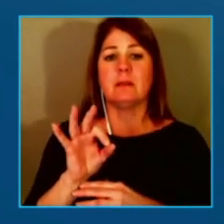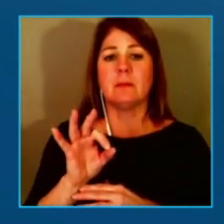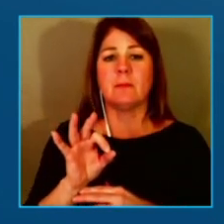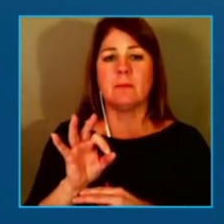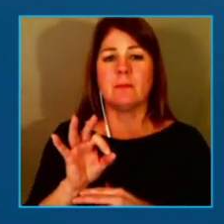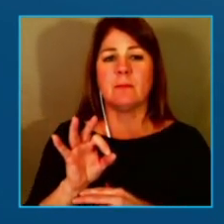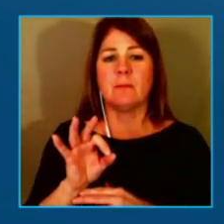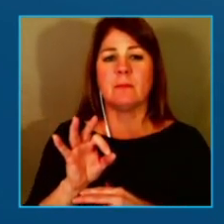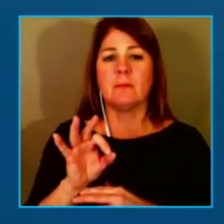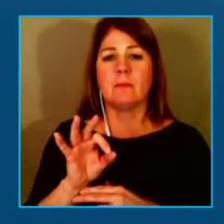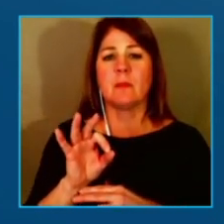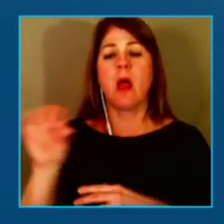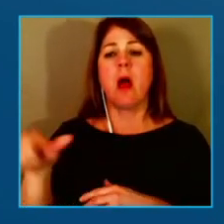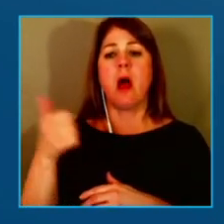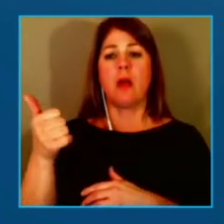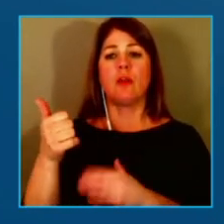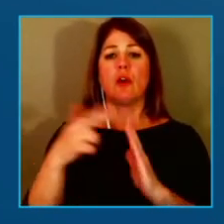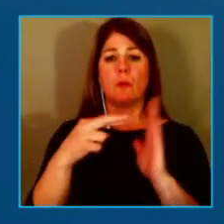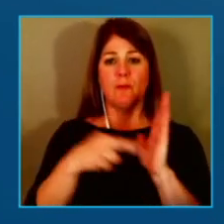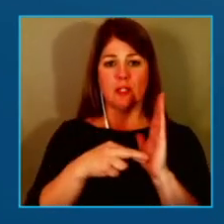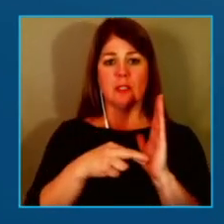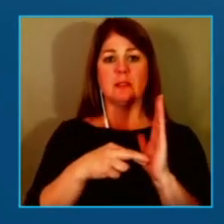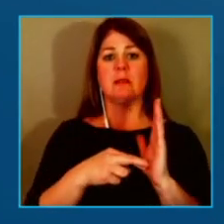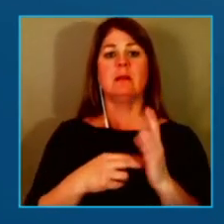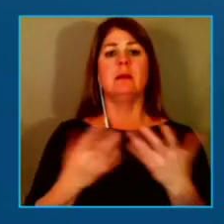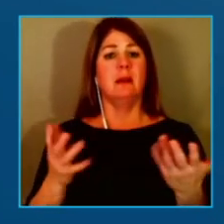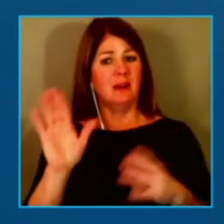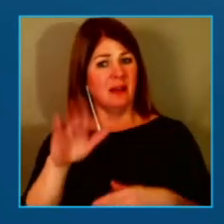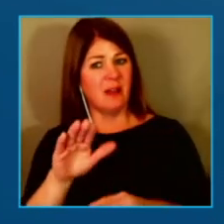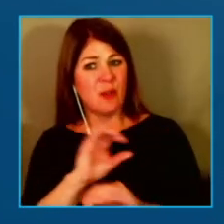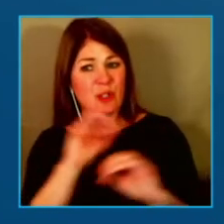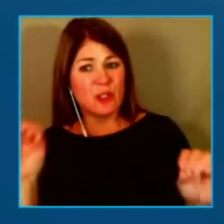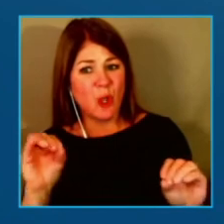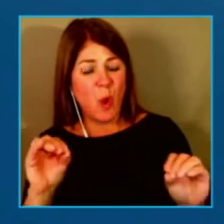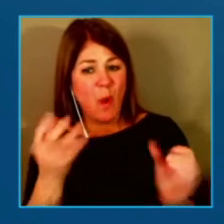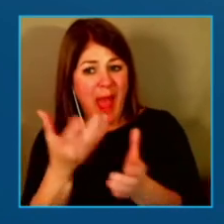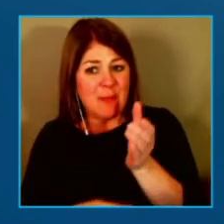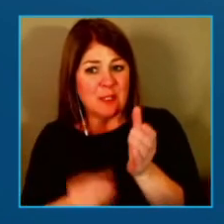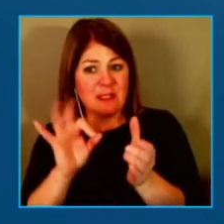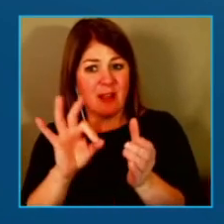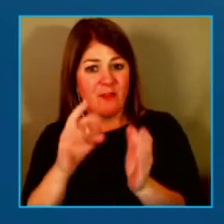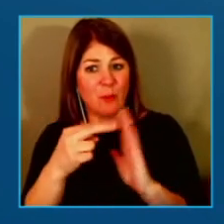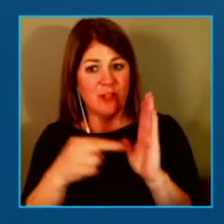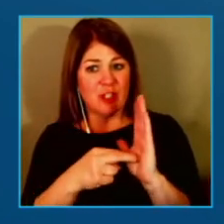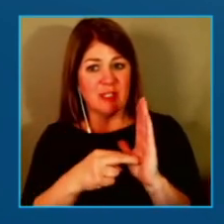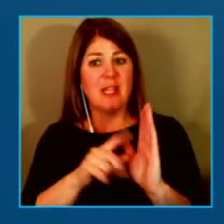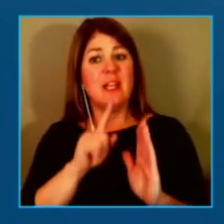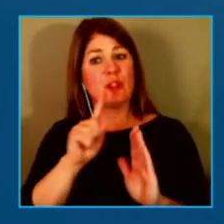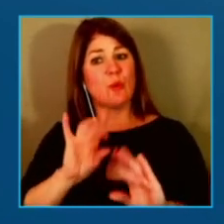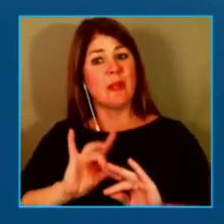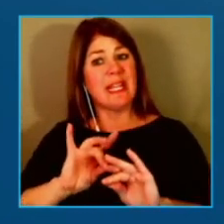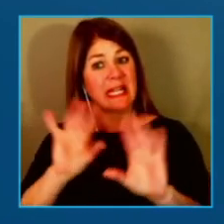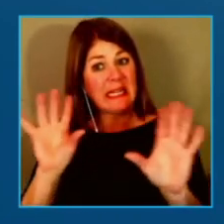Order most recently shall govern. Well, there's no absence of a provision here. There's a very clear